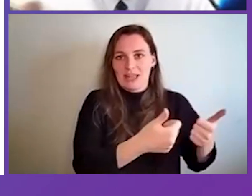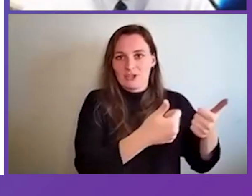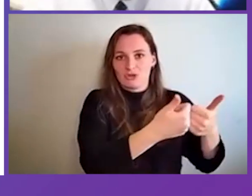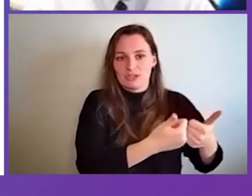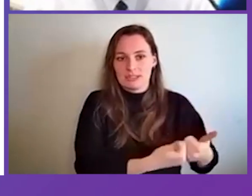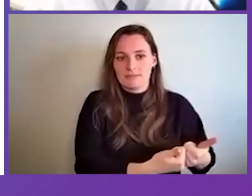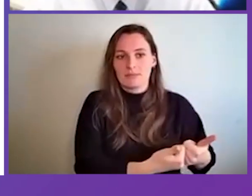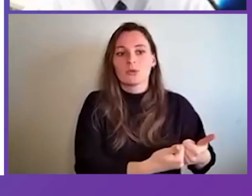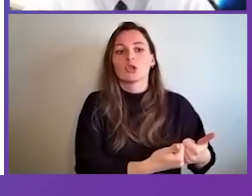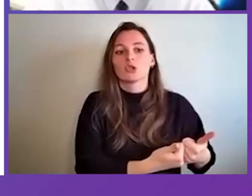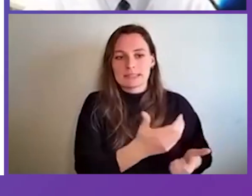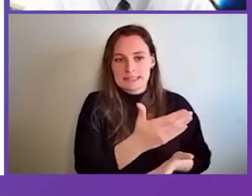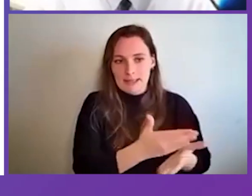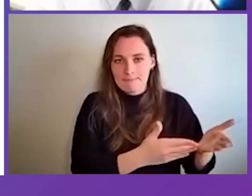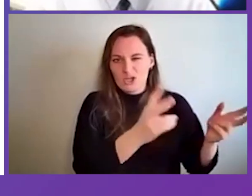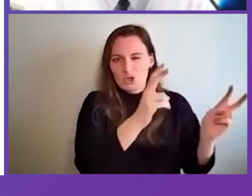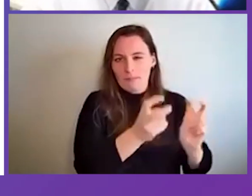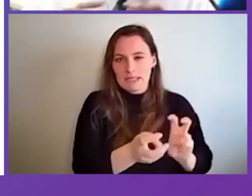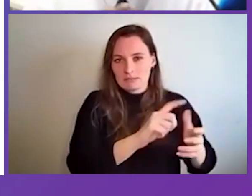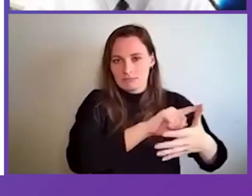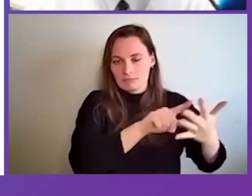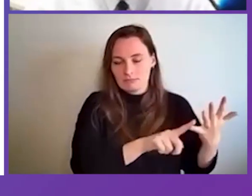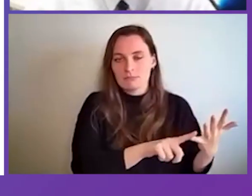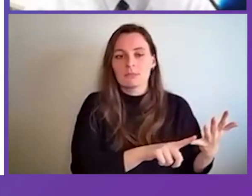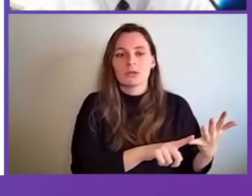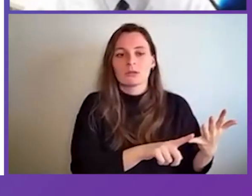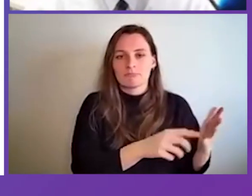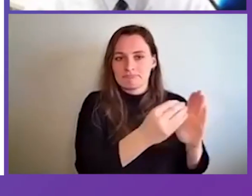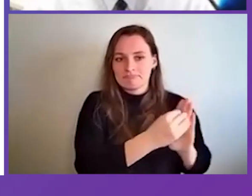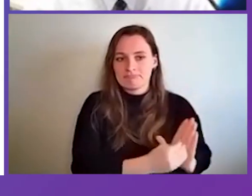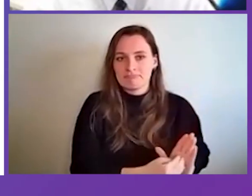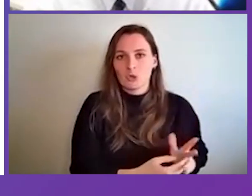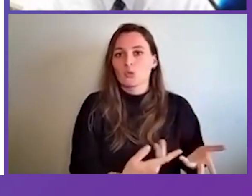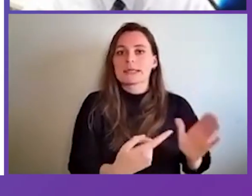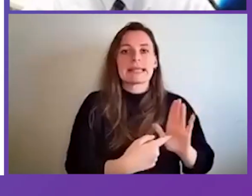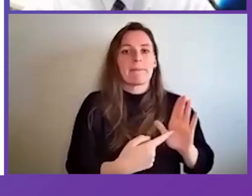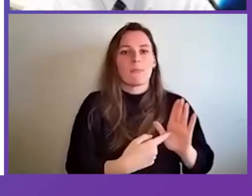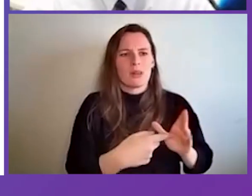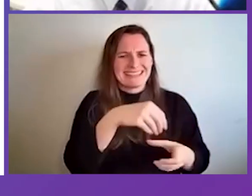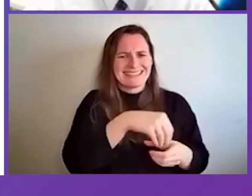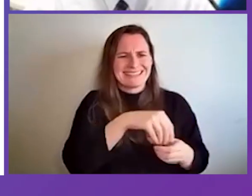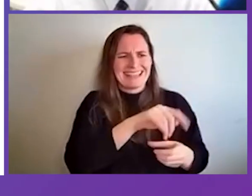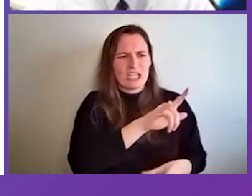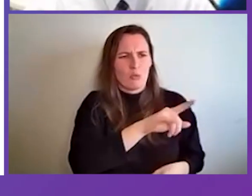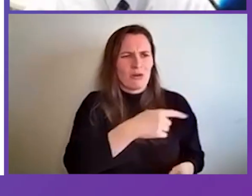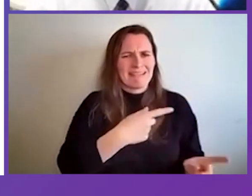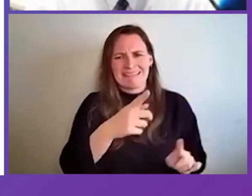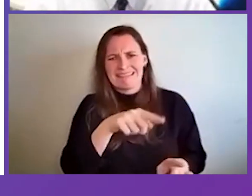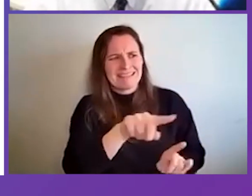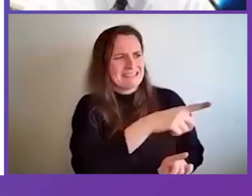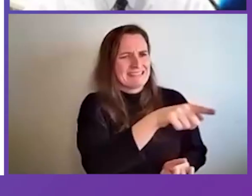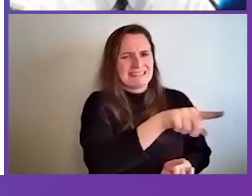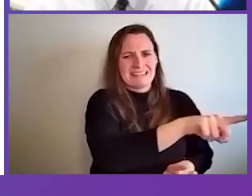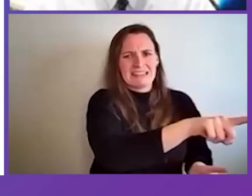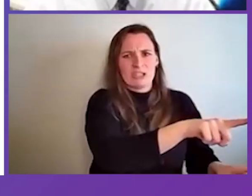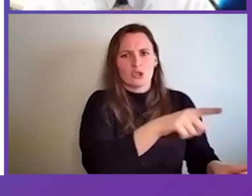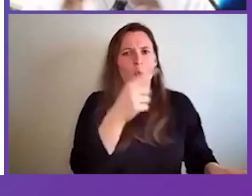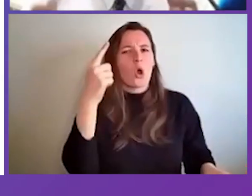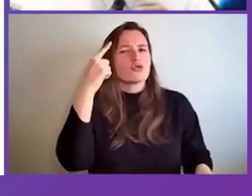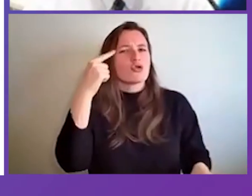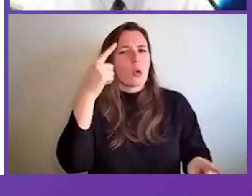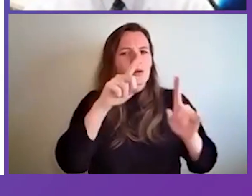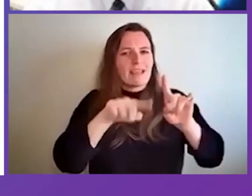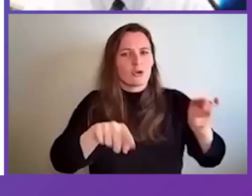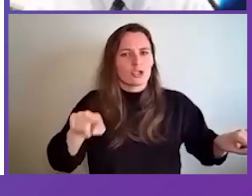of the topics here, but ranging from navigating airports, neurodivergence in air travel,